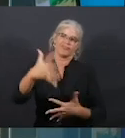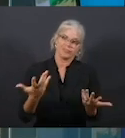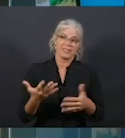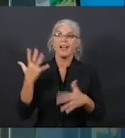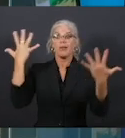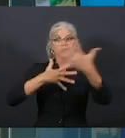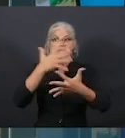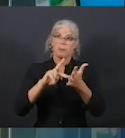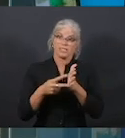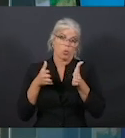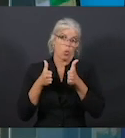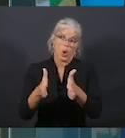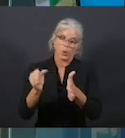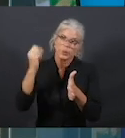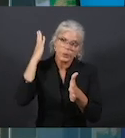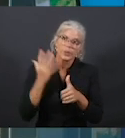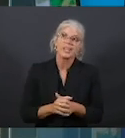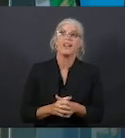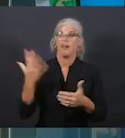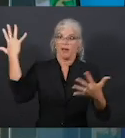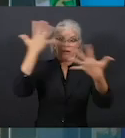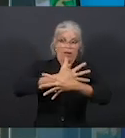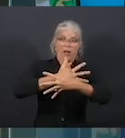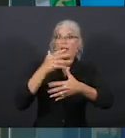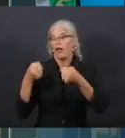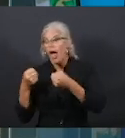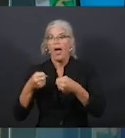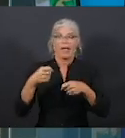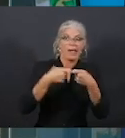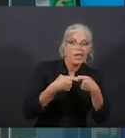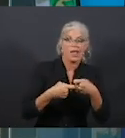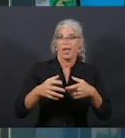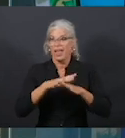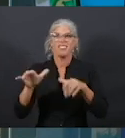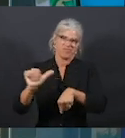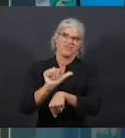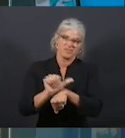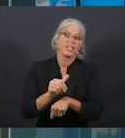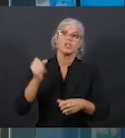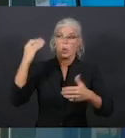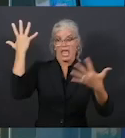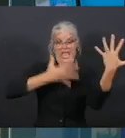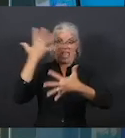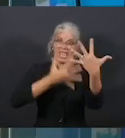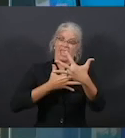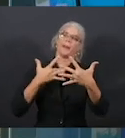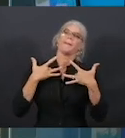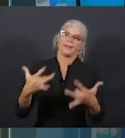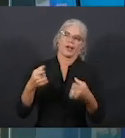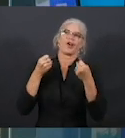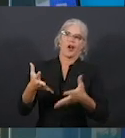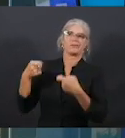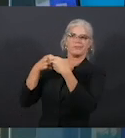can create dangers in and of itself, but it also makes it more likely that you're going to have power interruptions. And so what Kevin and the team